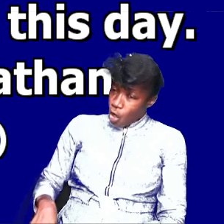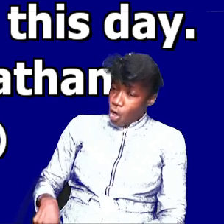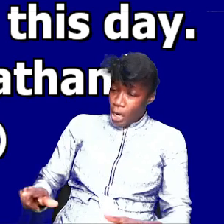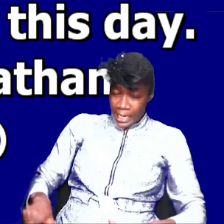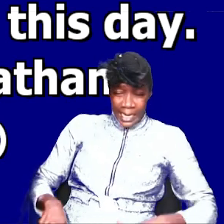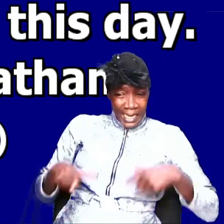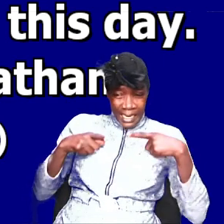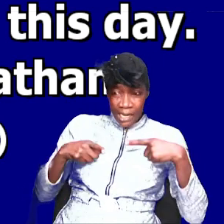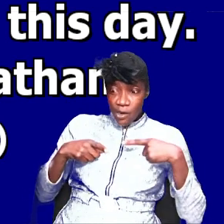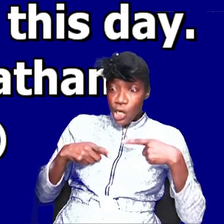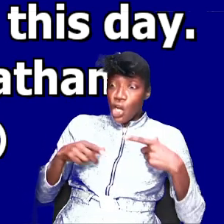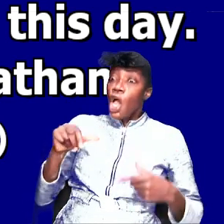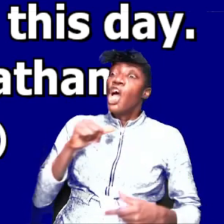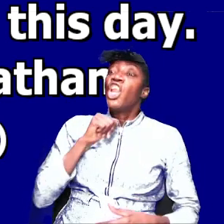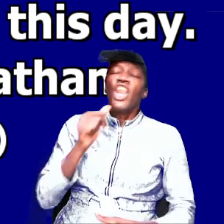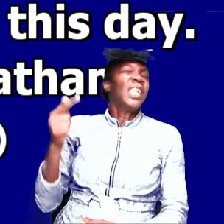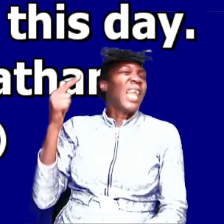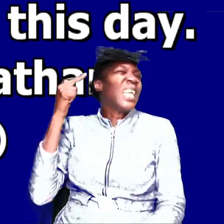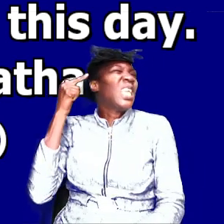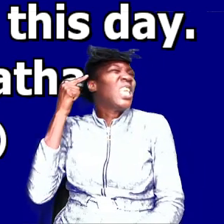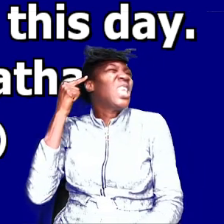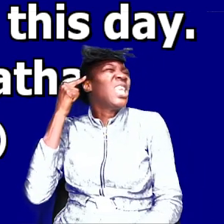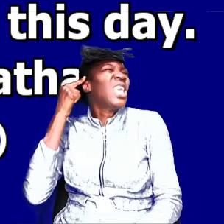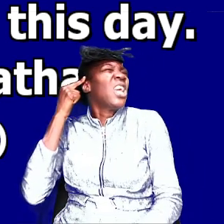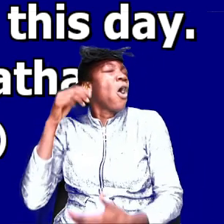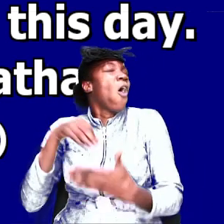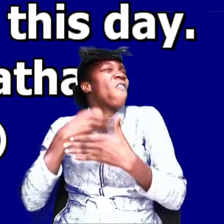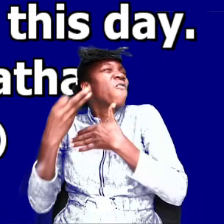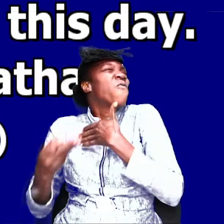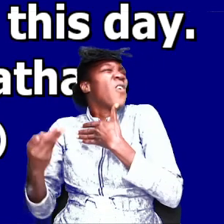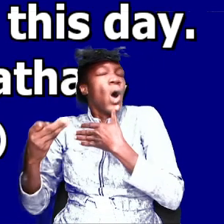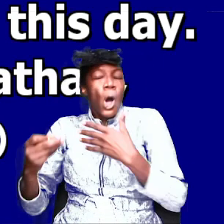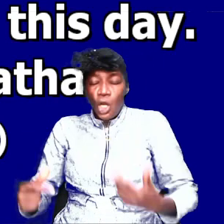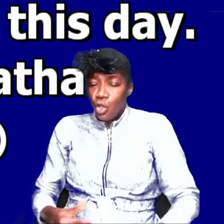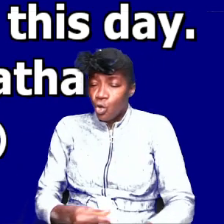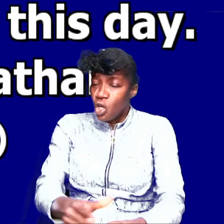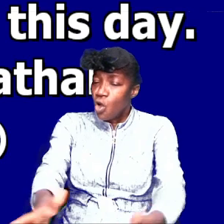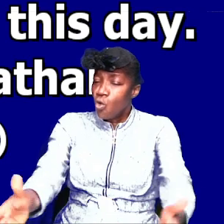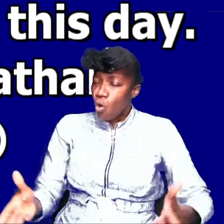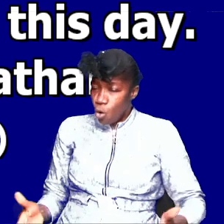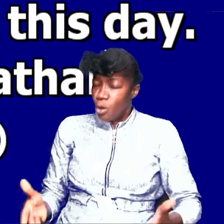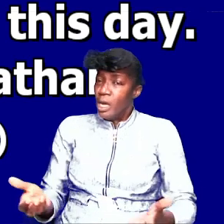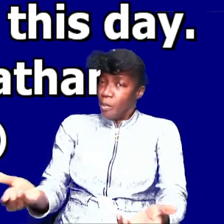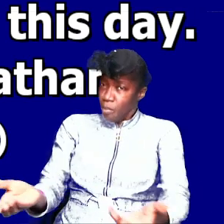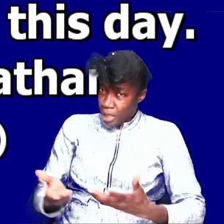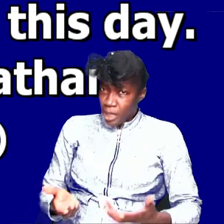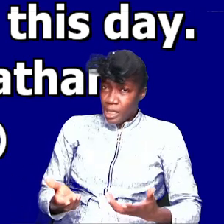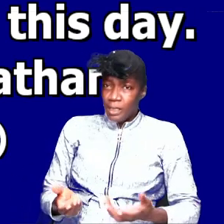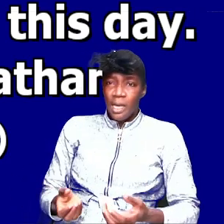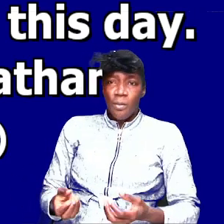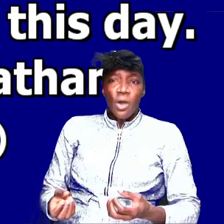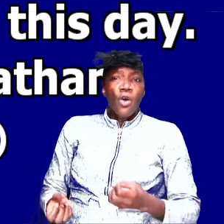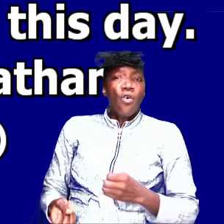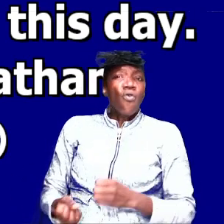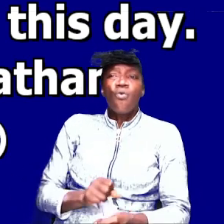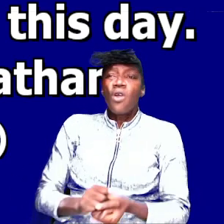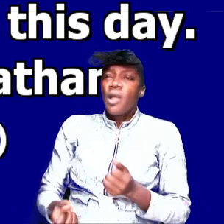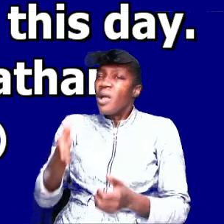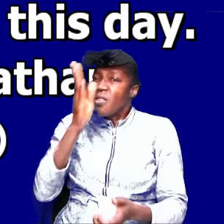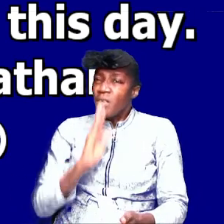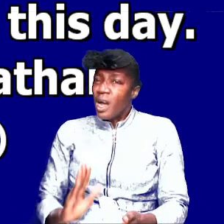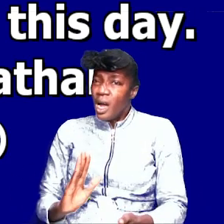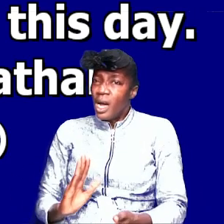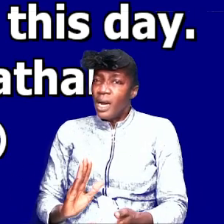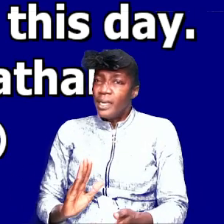an hair on his head fall to the ground. For he hath wrought with God this day, so the people